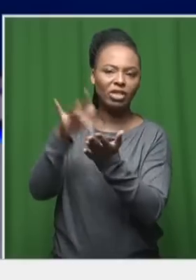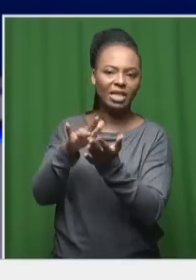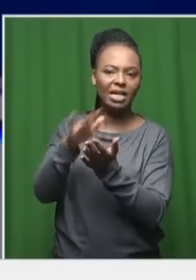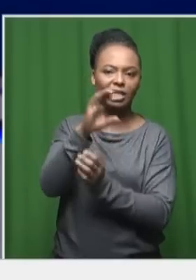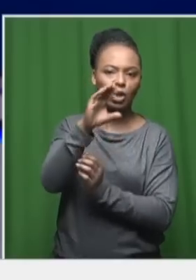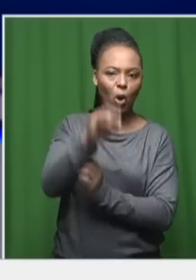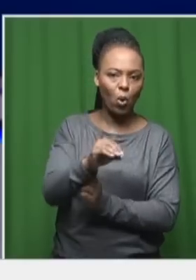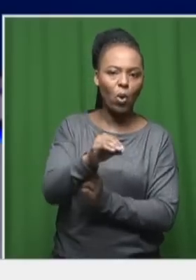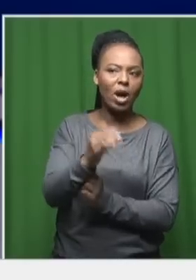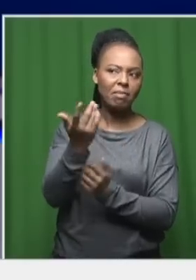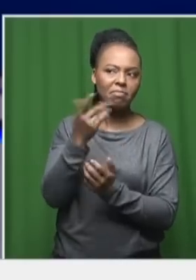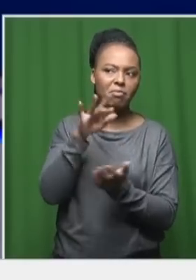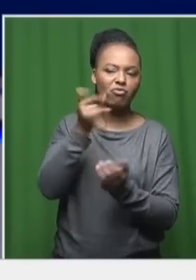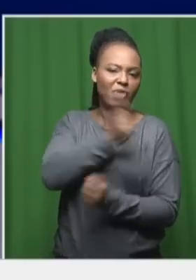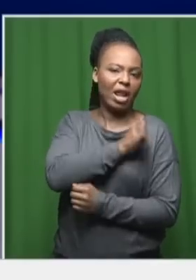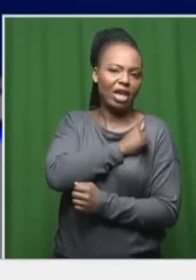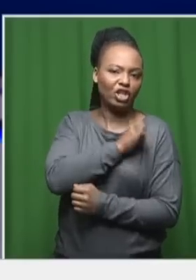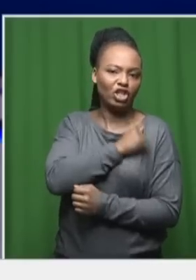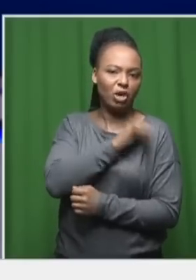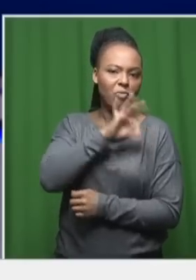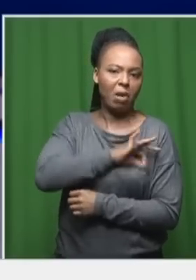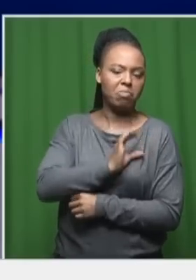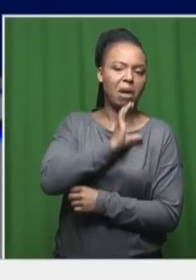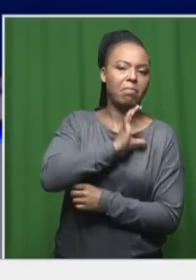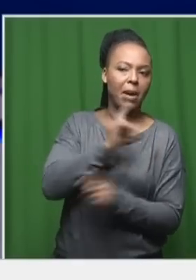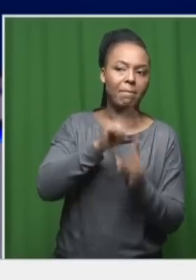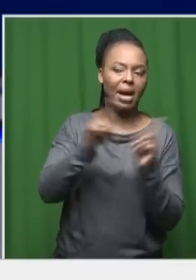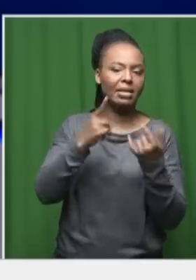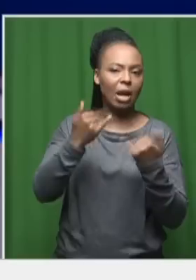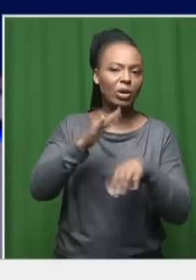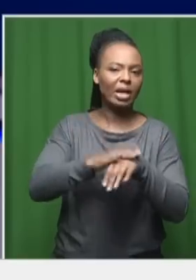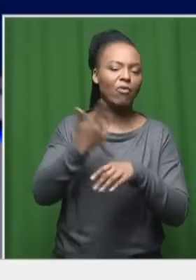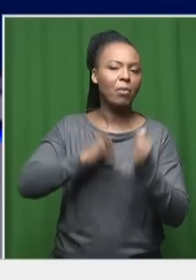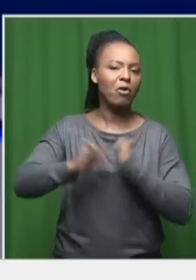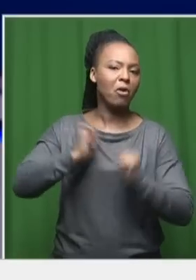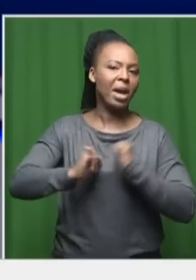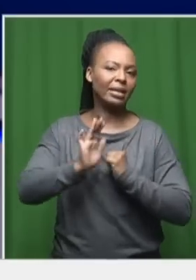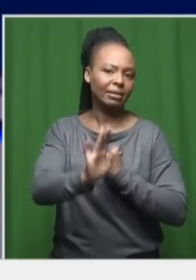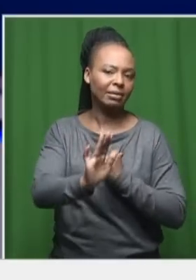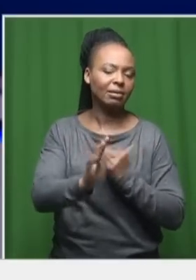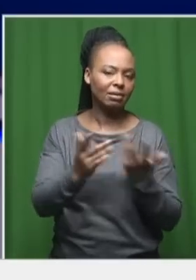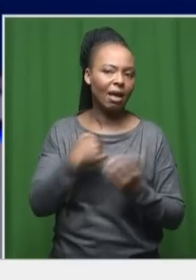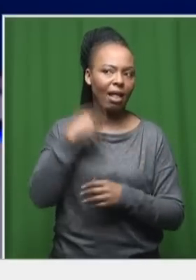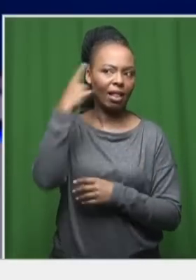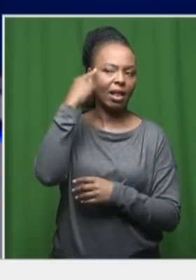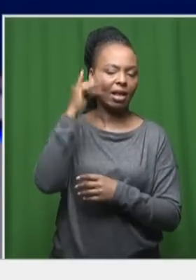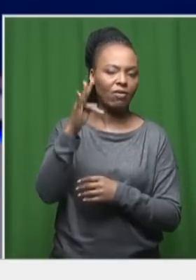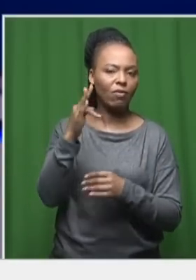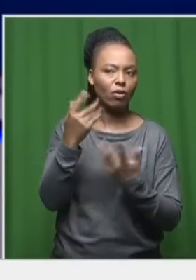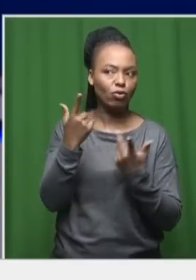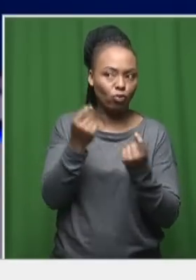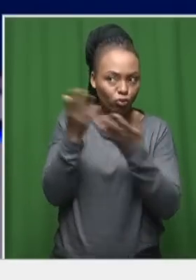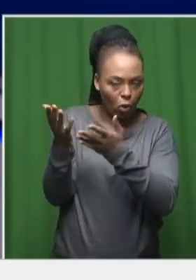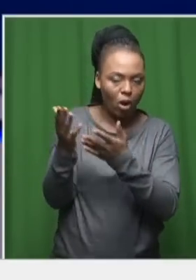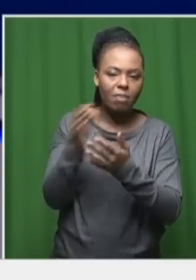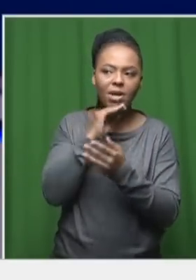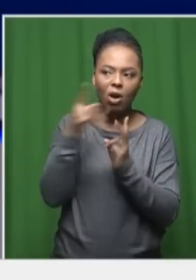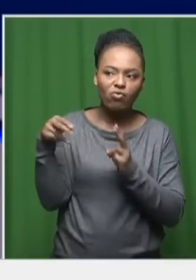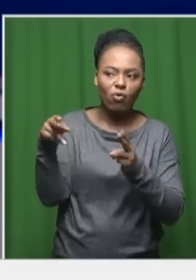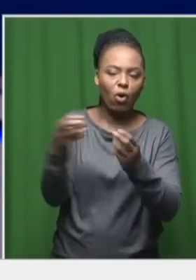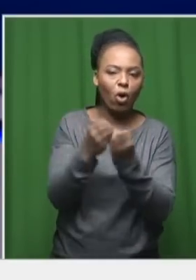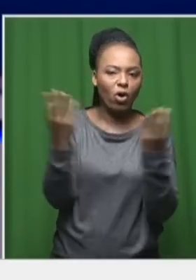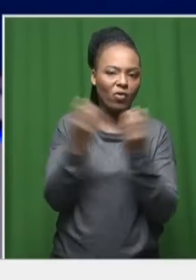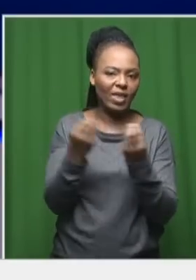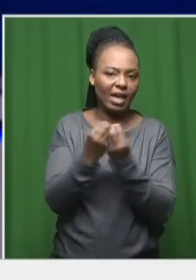CEO, there's certain privileges, but it's tied to performance. And I think if we really had to go down that route, then I think there's a lot of things we can cut out. And also then come to a